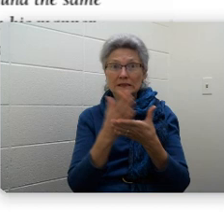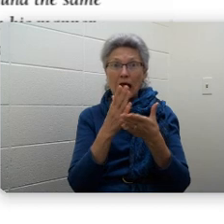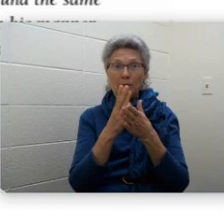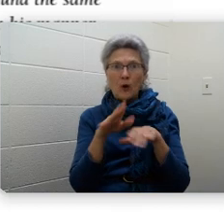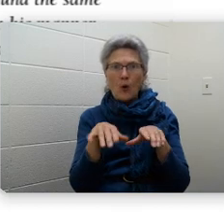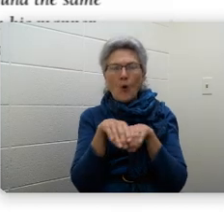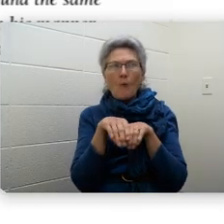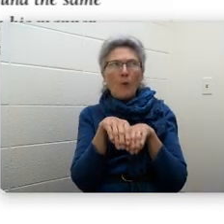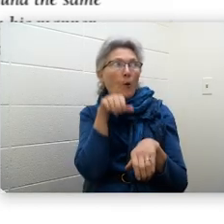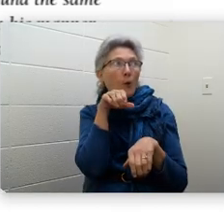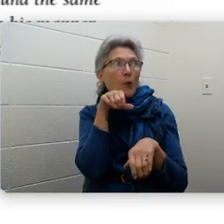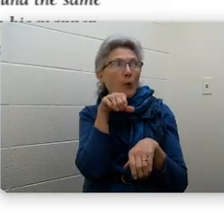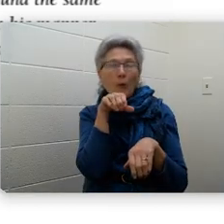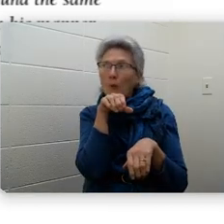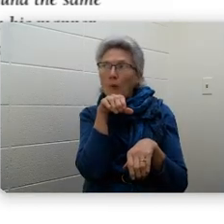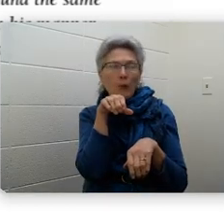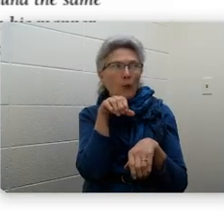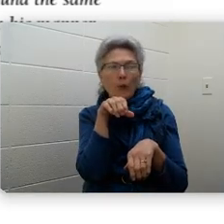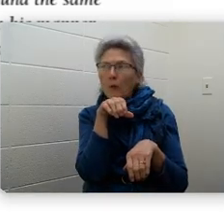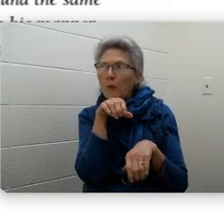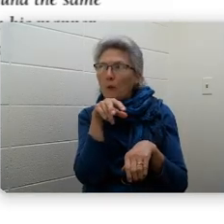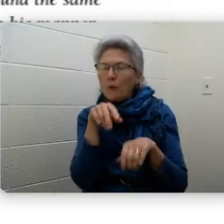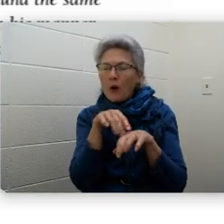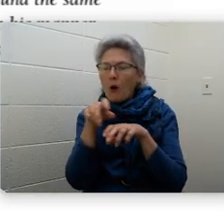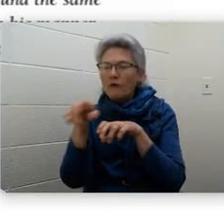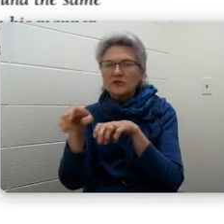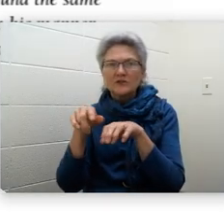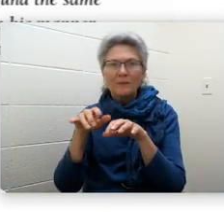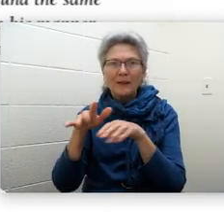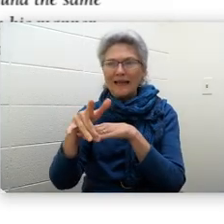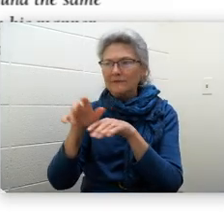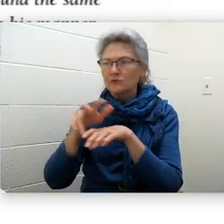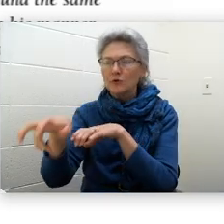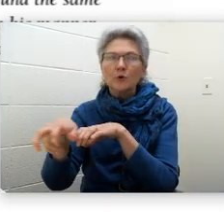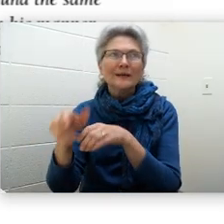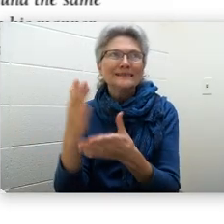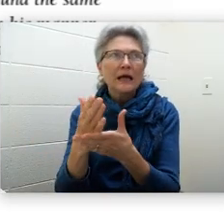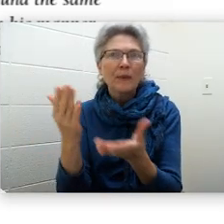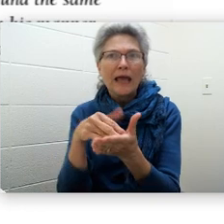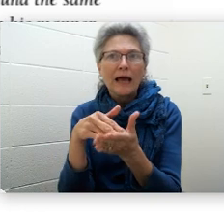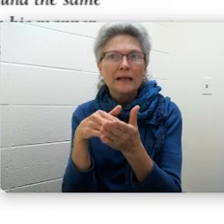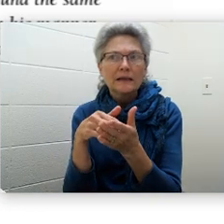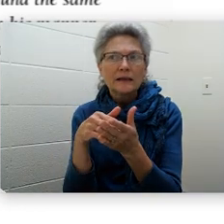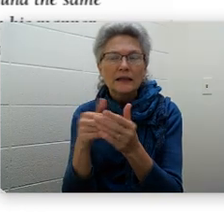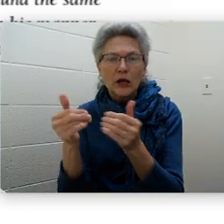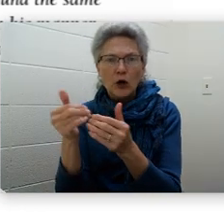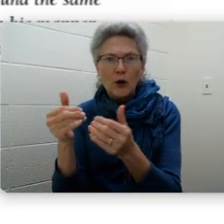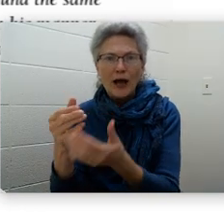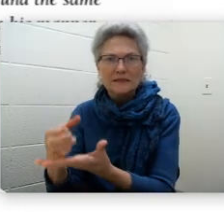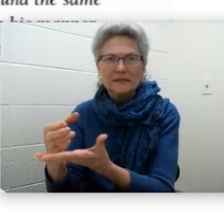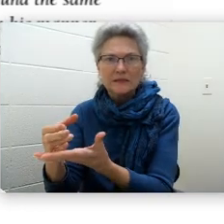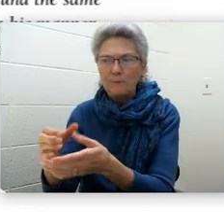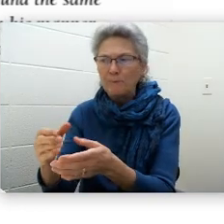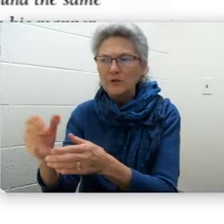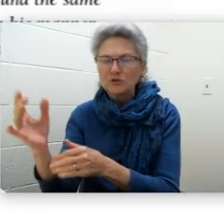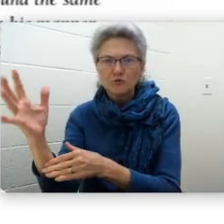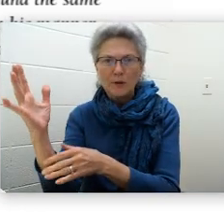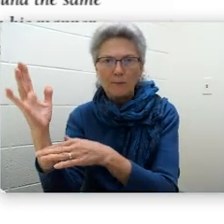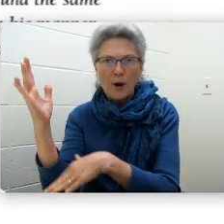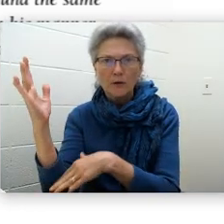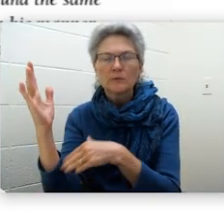slip quickly a few yards over some dry leaves, pause again by a stump beside a path, rush across the path